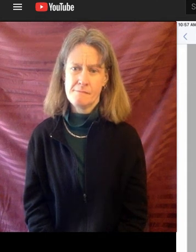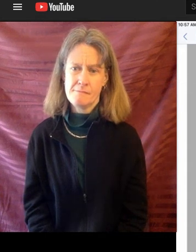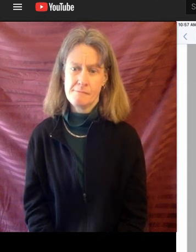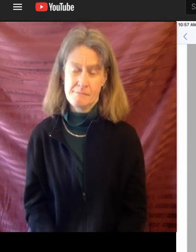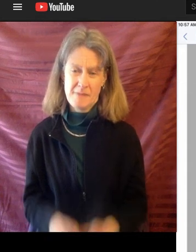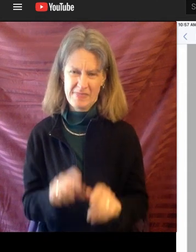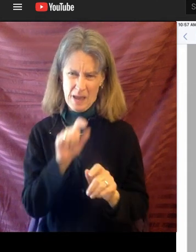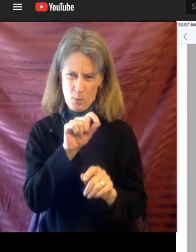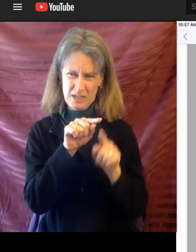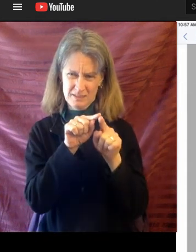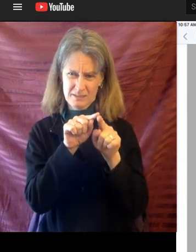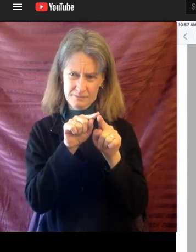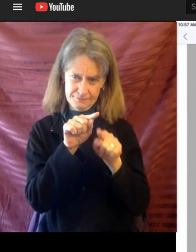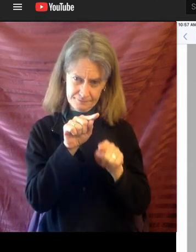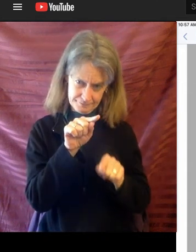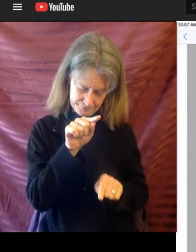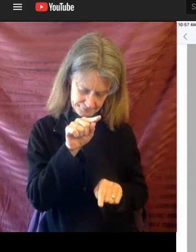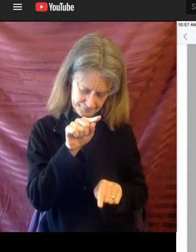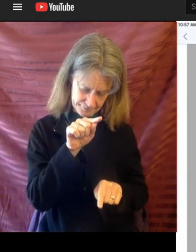This point is at